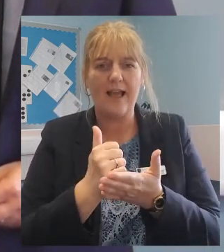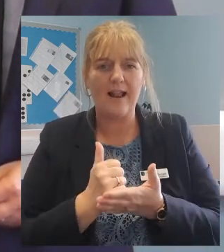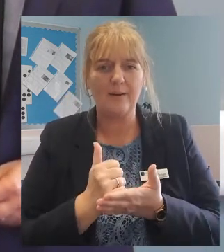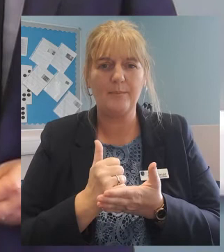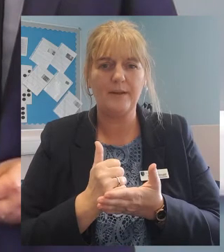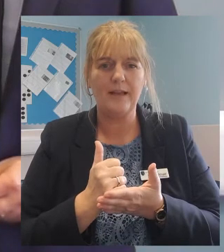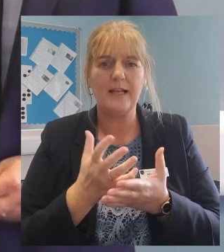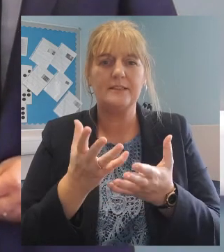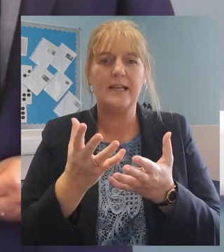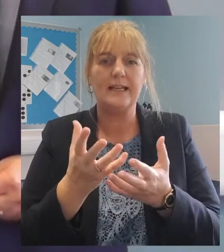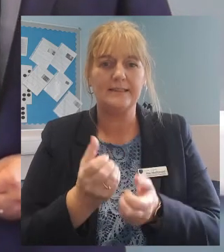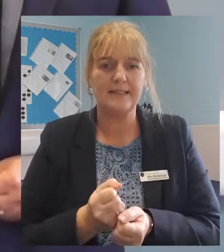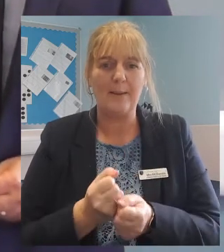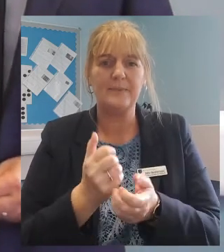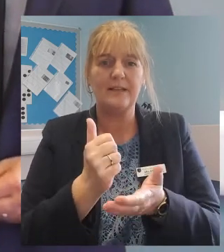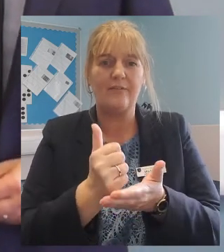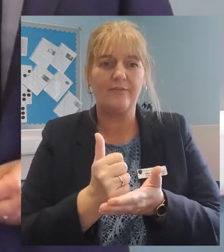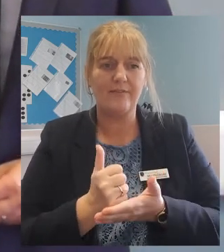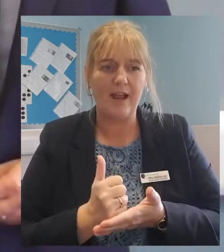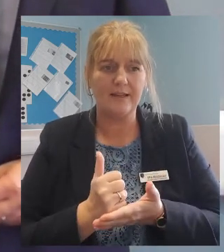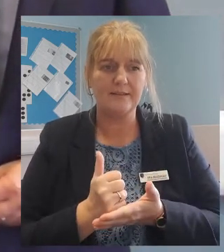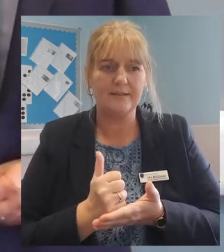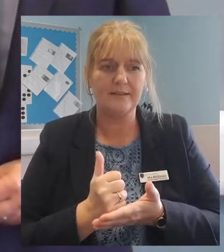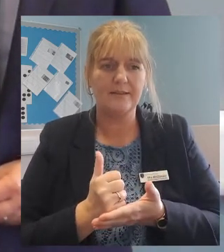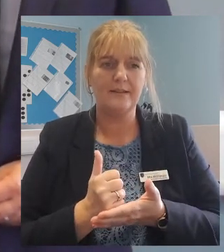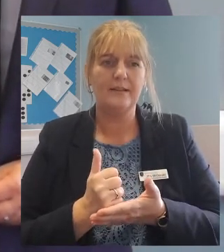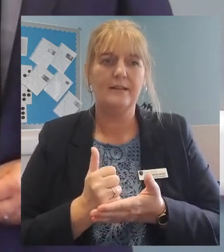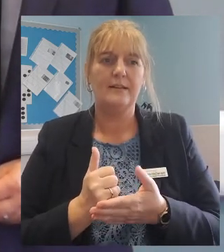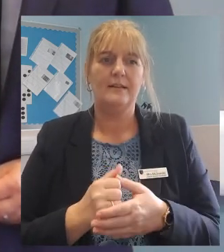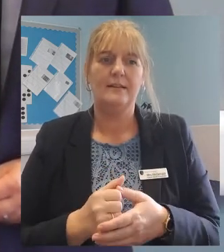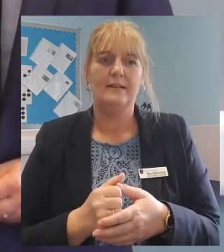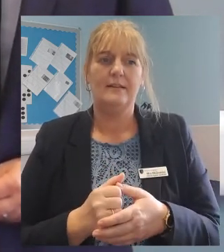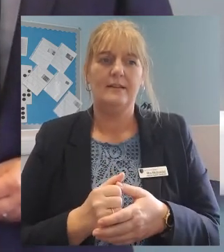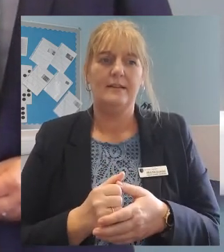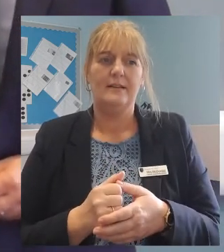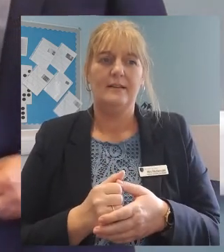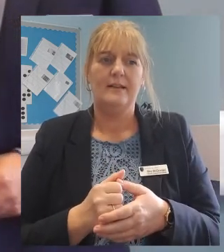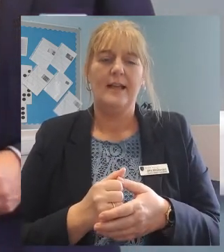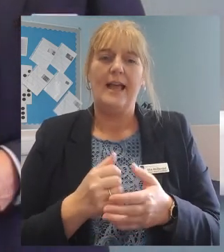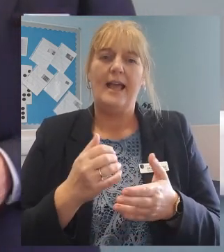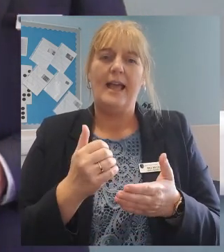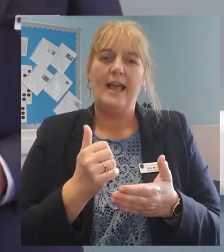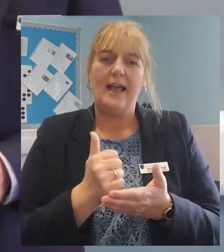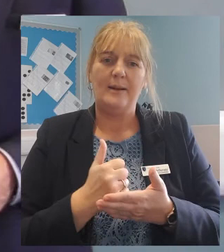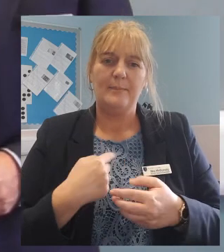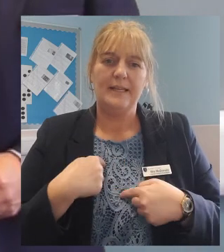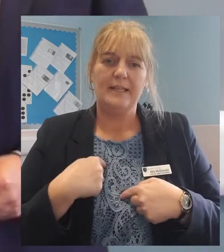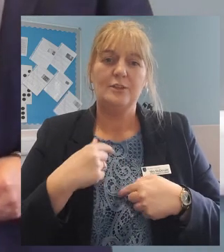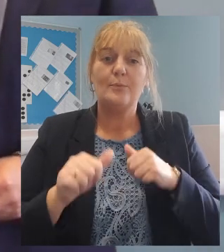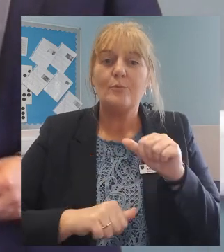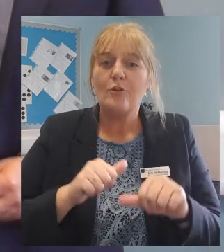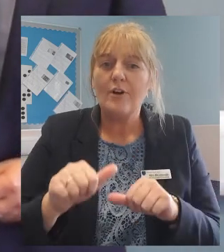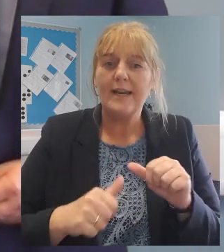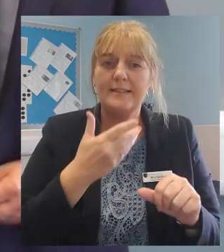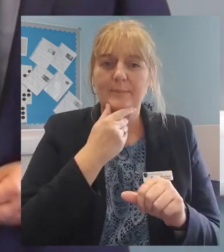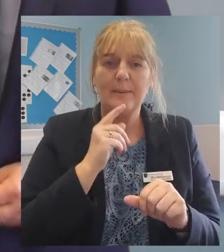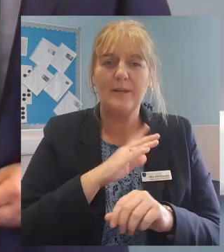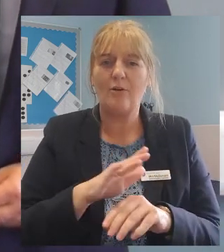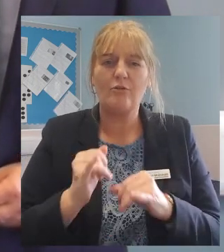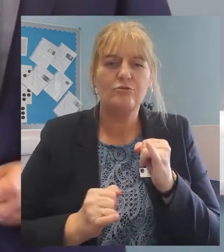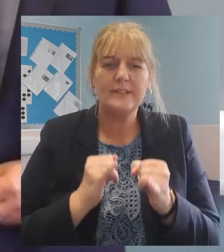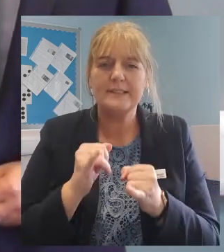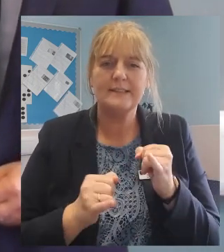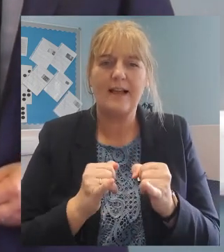advice. Help us to accept being corrected when we need it. Help us always to praise rather than